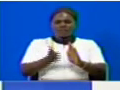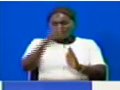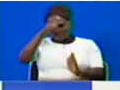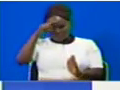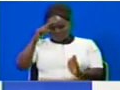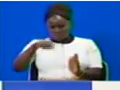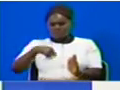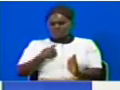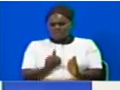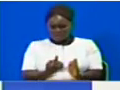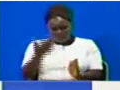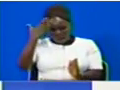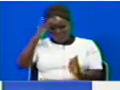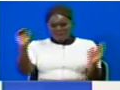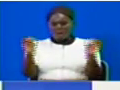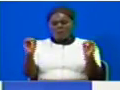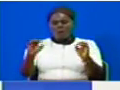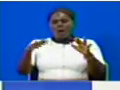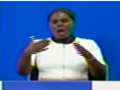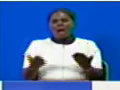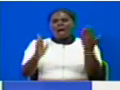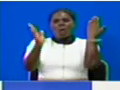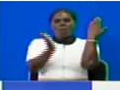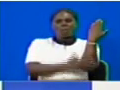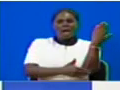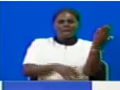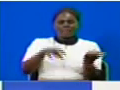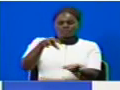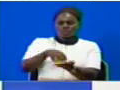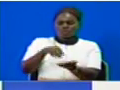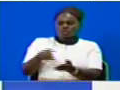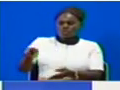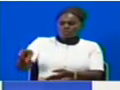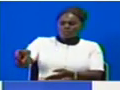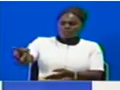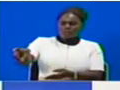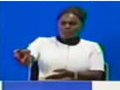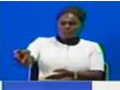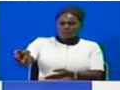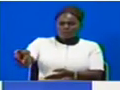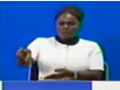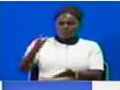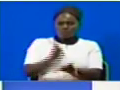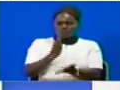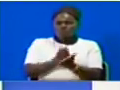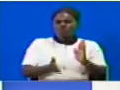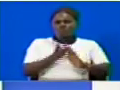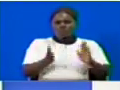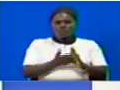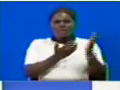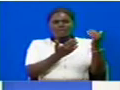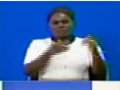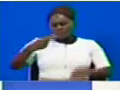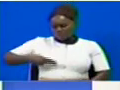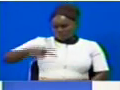we really don't know how bad this pest can become. It's definitely an urgent situation. Expectations are